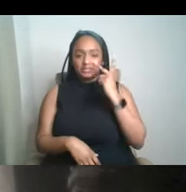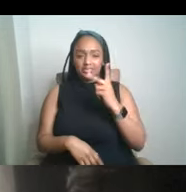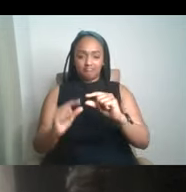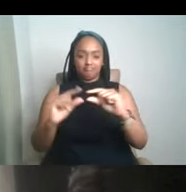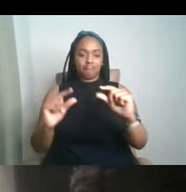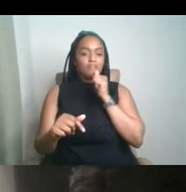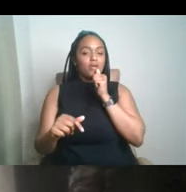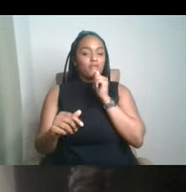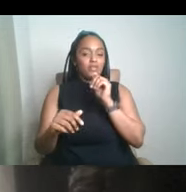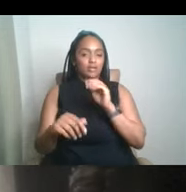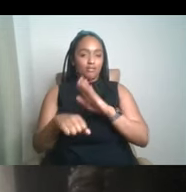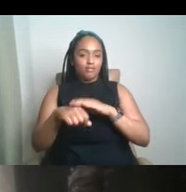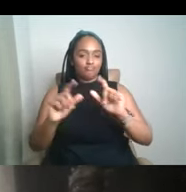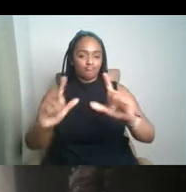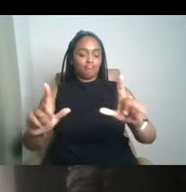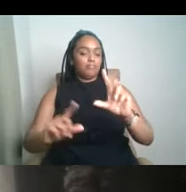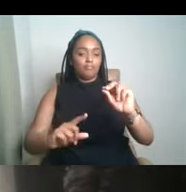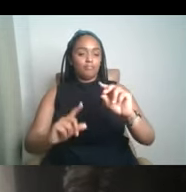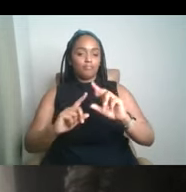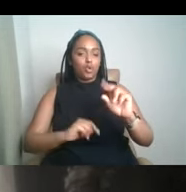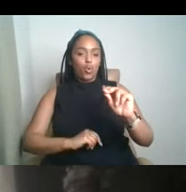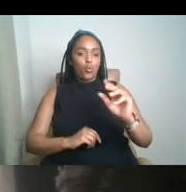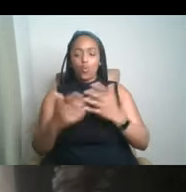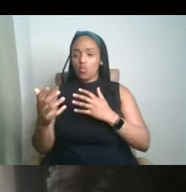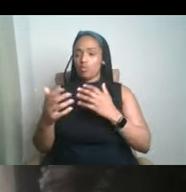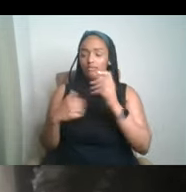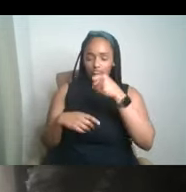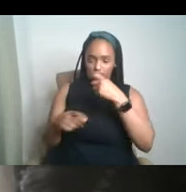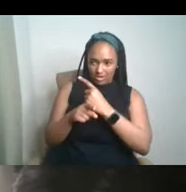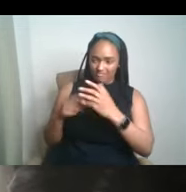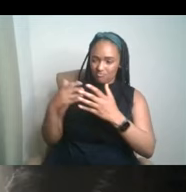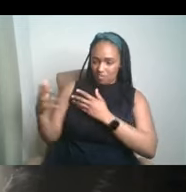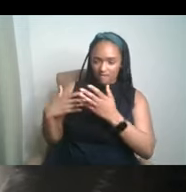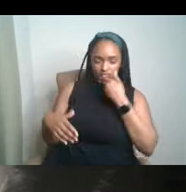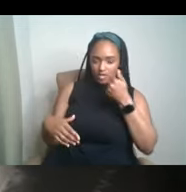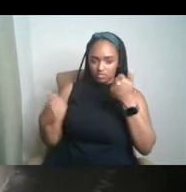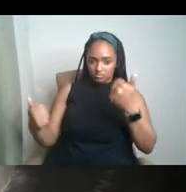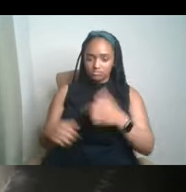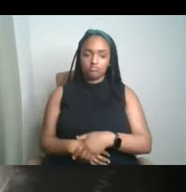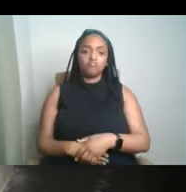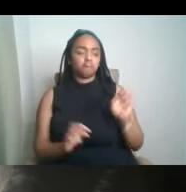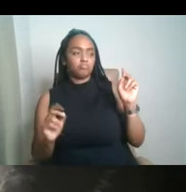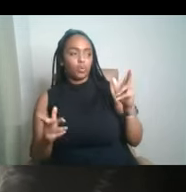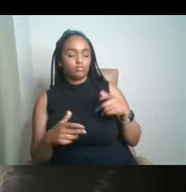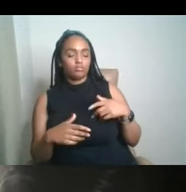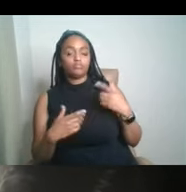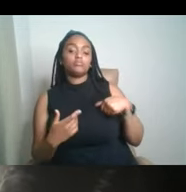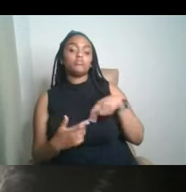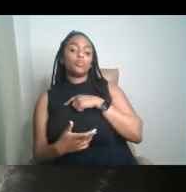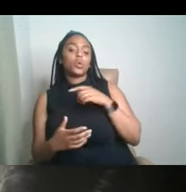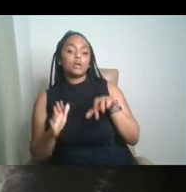it don't matter. I was saying it don't matter. Whatever's best. And then we're gonna, Keisha's going to pick